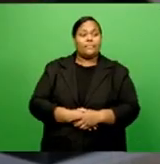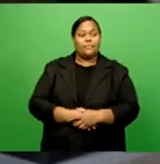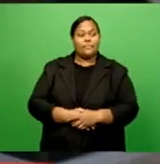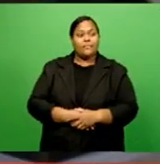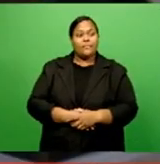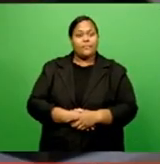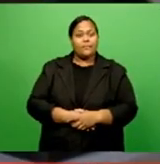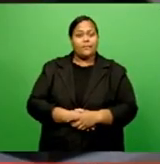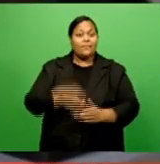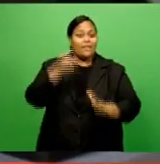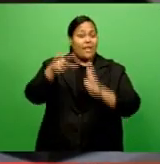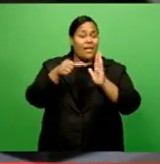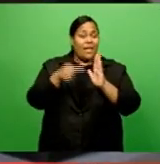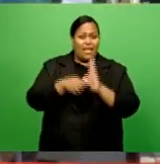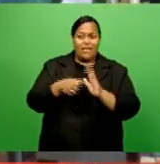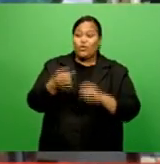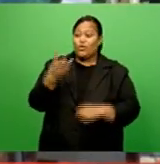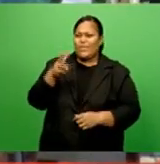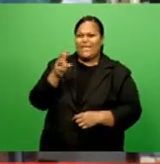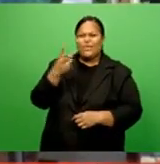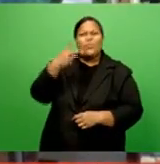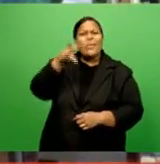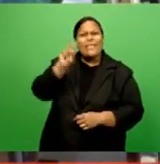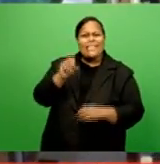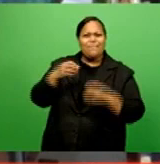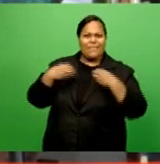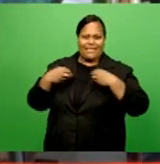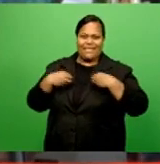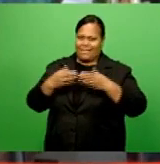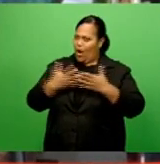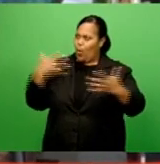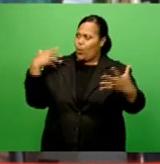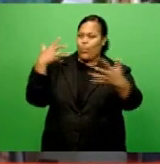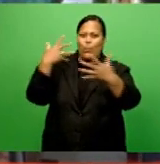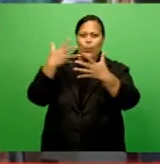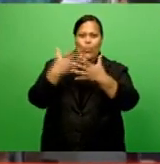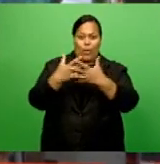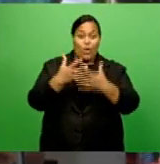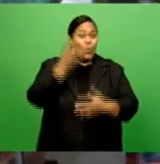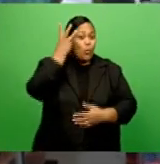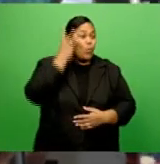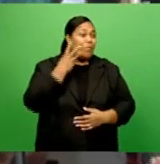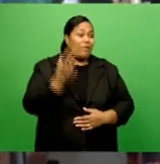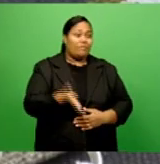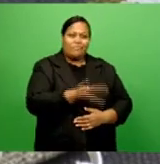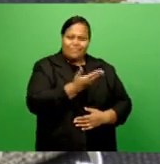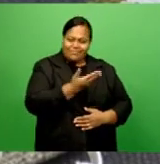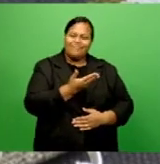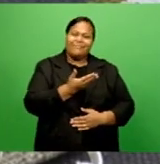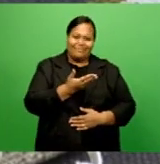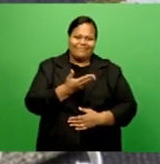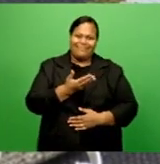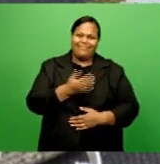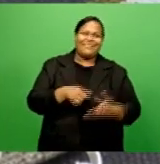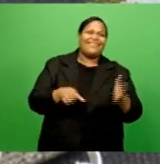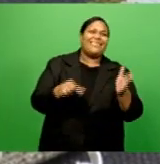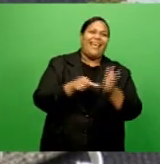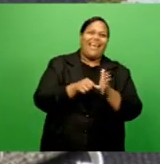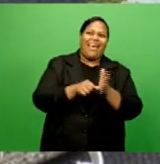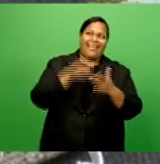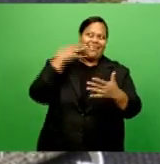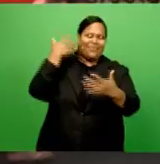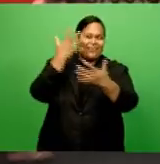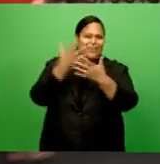The 20-year-old business started with a lot of struggles, but Sony Matthews says she had seen harder days coming from a sugar